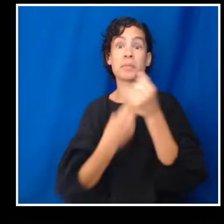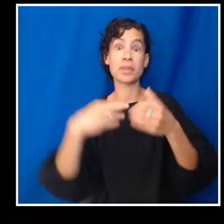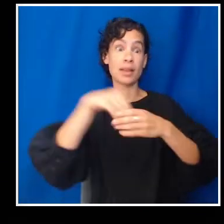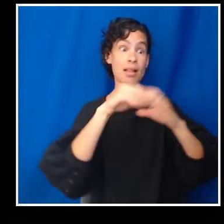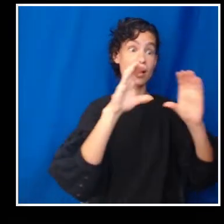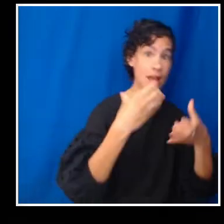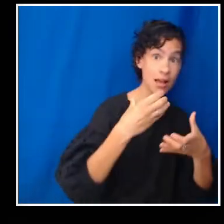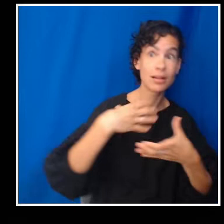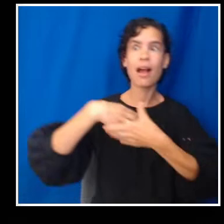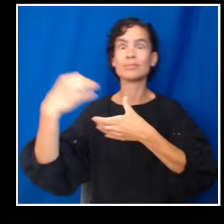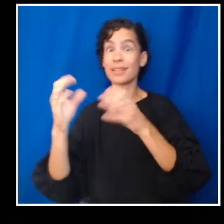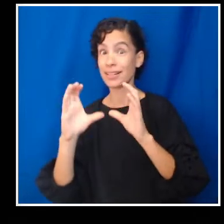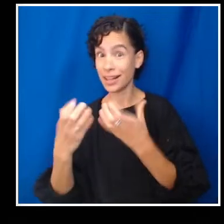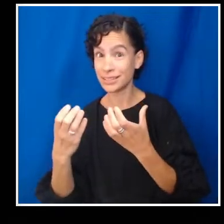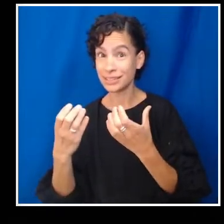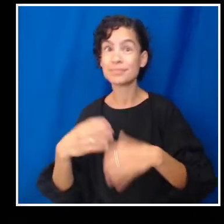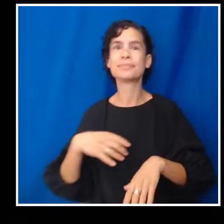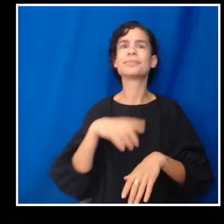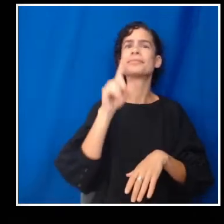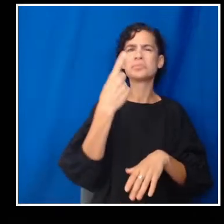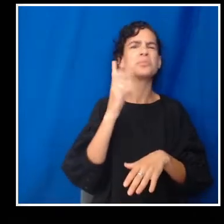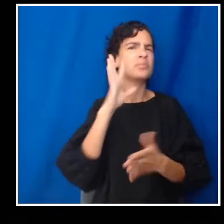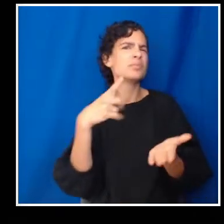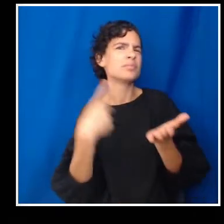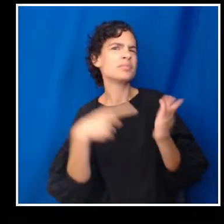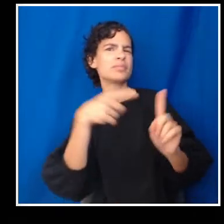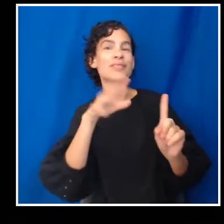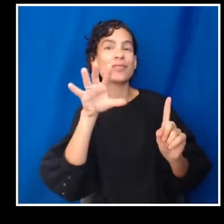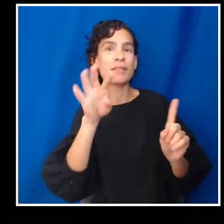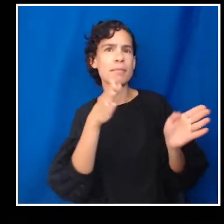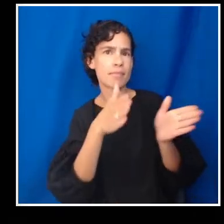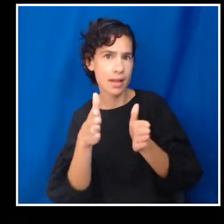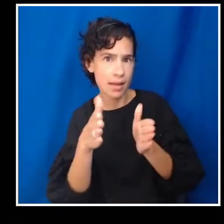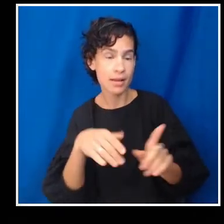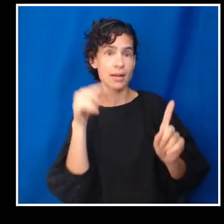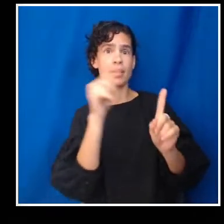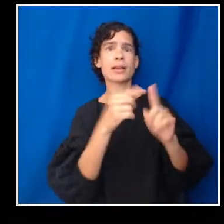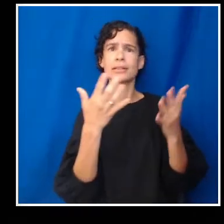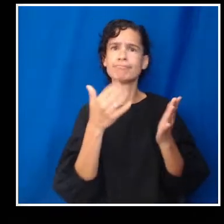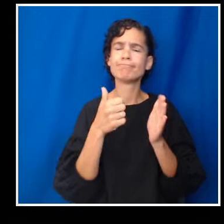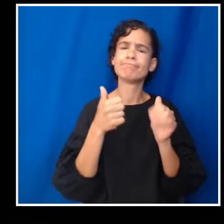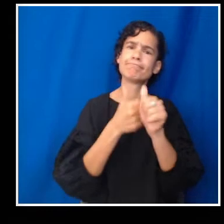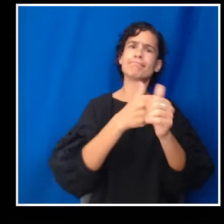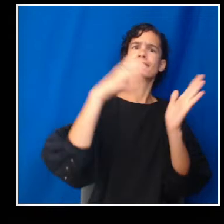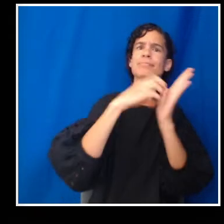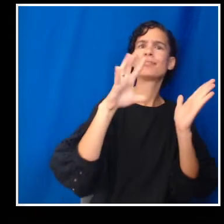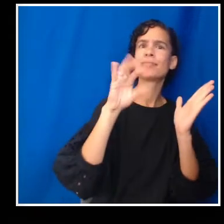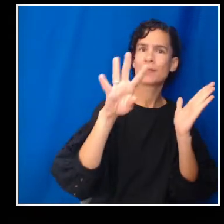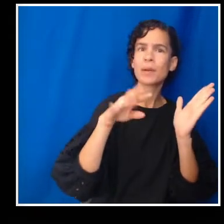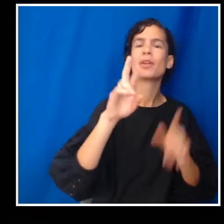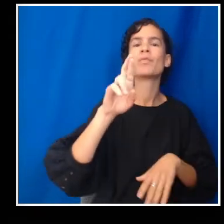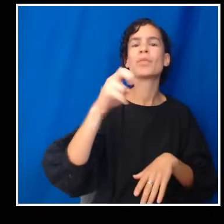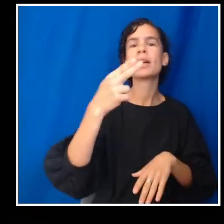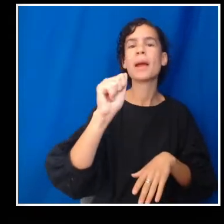both inside and outside the classroom. First, let's talk about 504 plans. 504 plans are based on Section 504